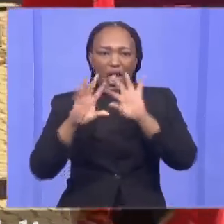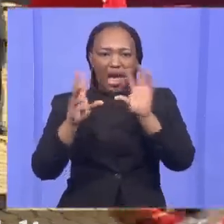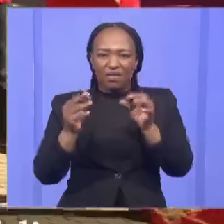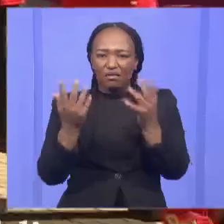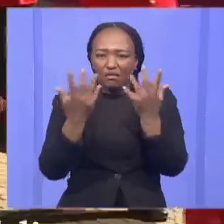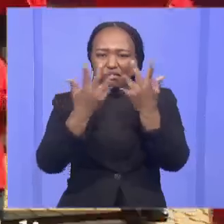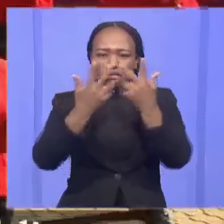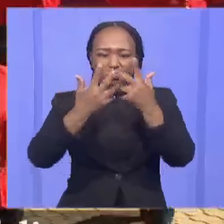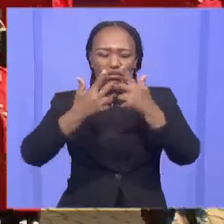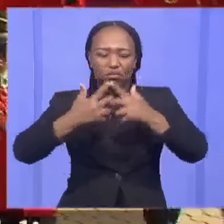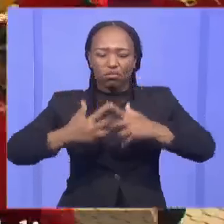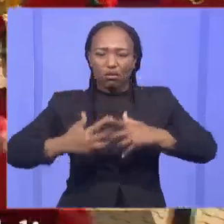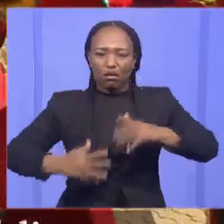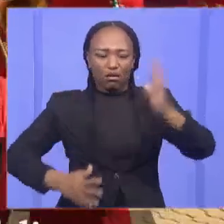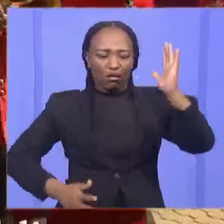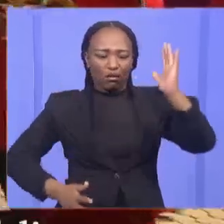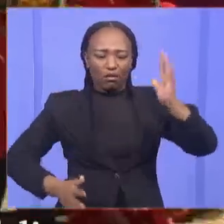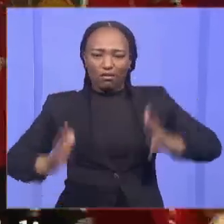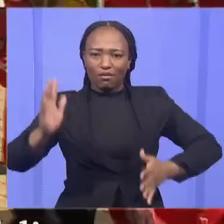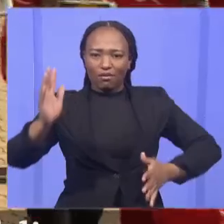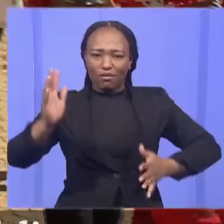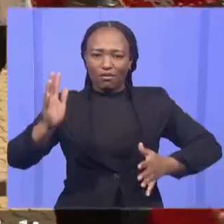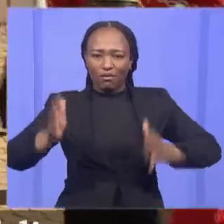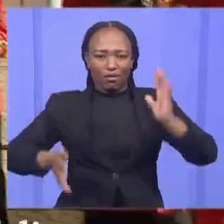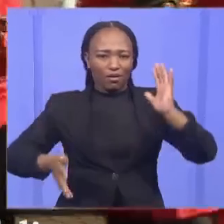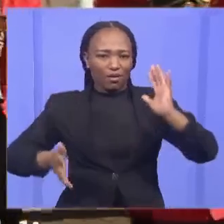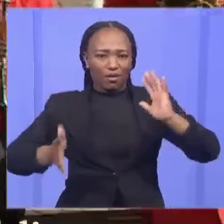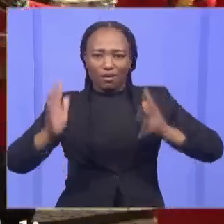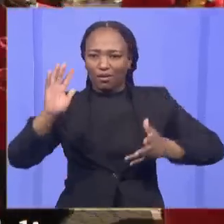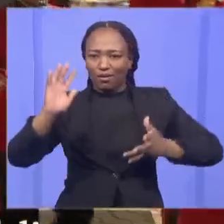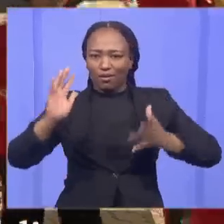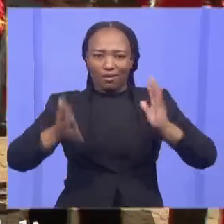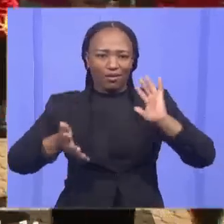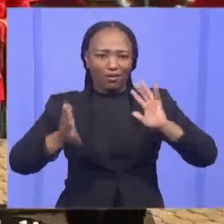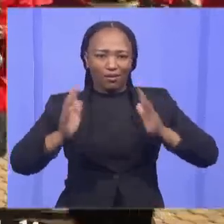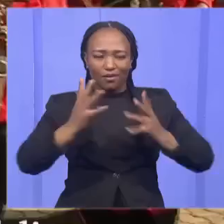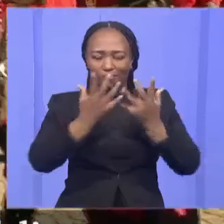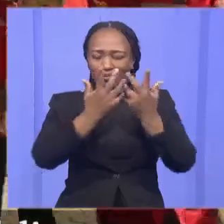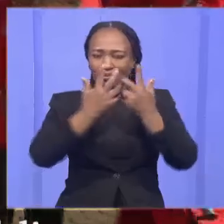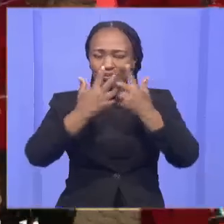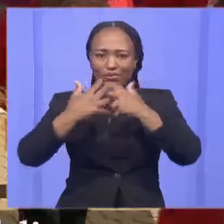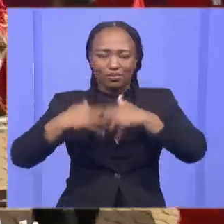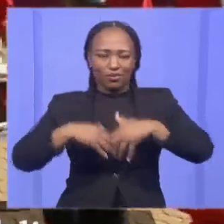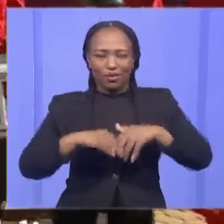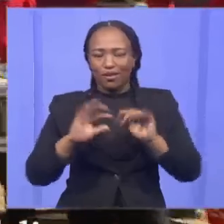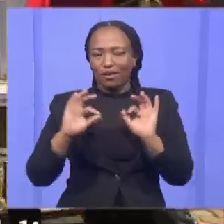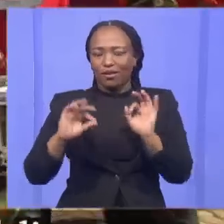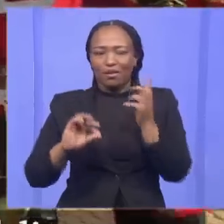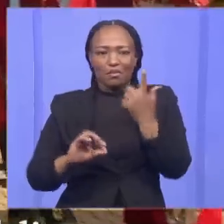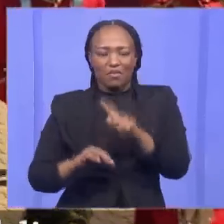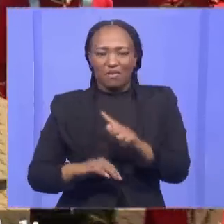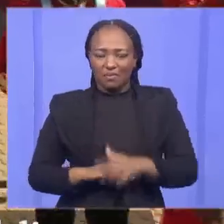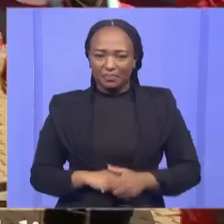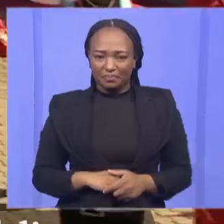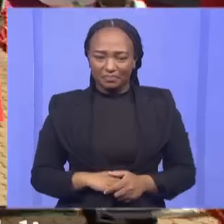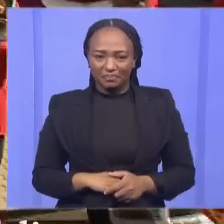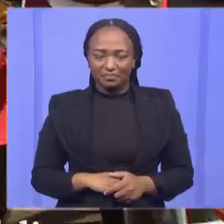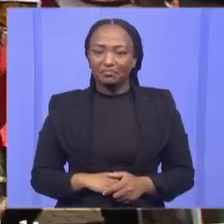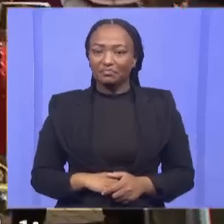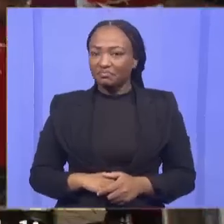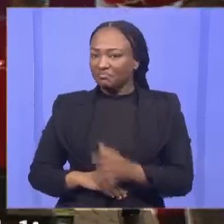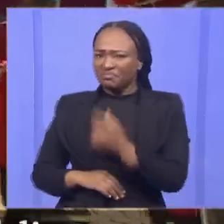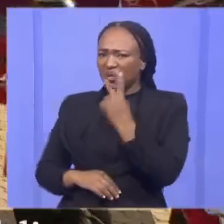is who's part of what we typically see. But Brigadier General, take us through what we're witnessing at the moment. Well, if I